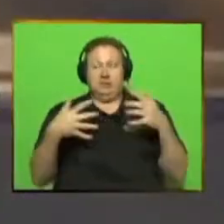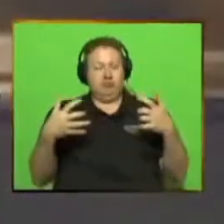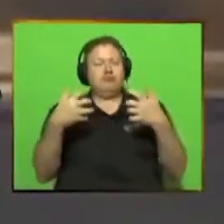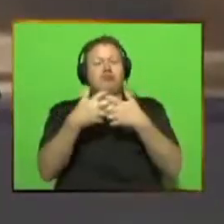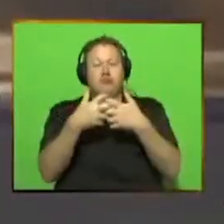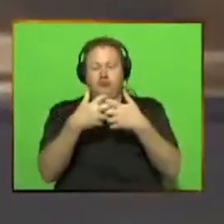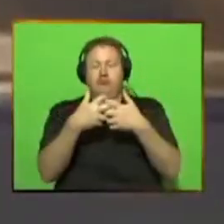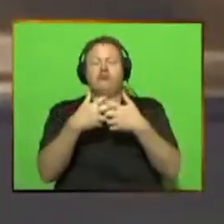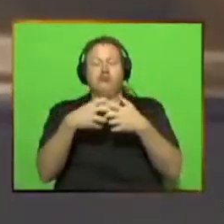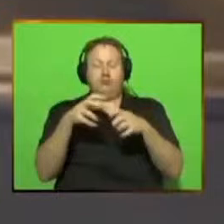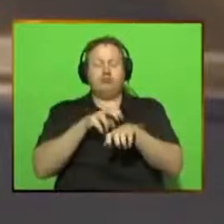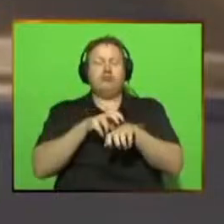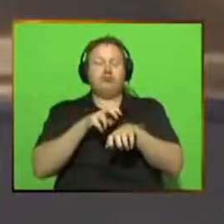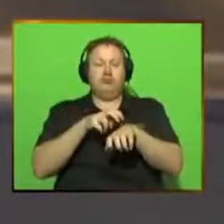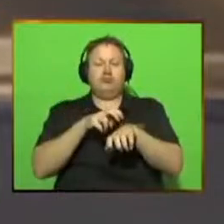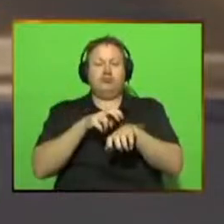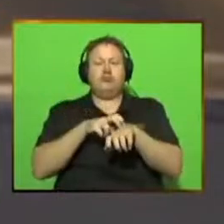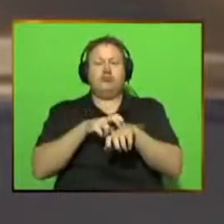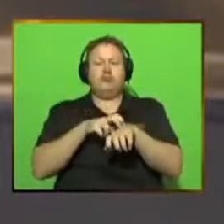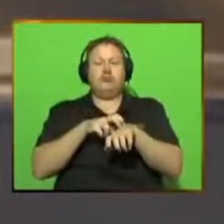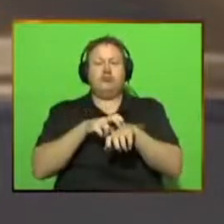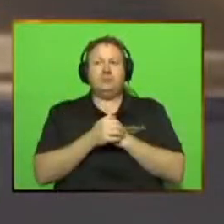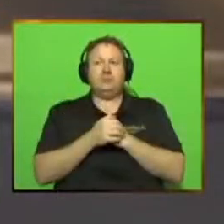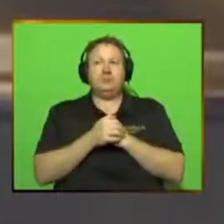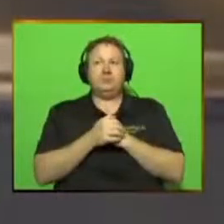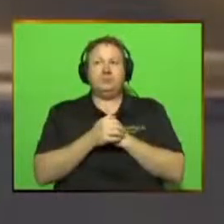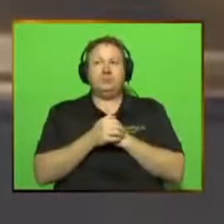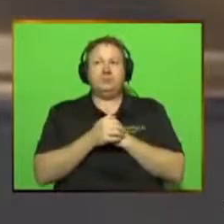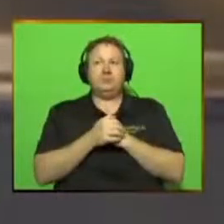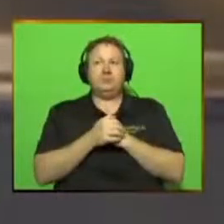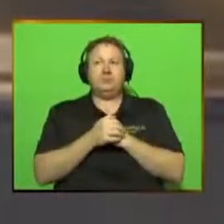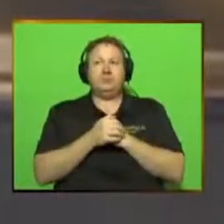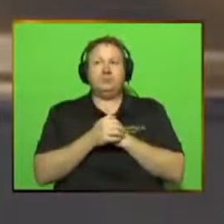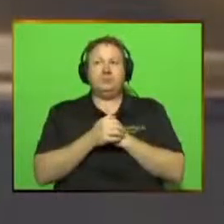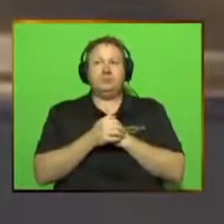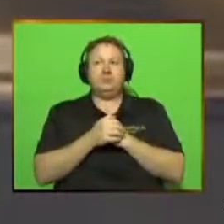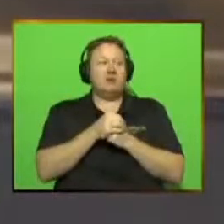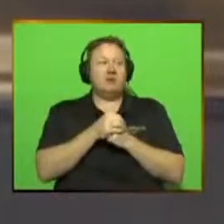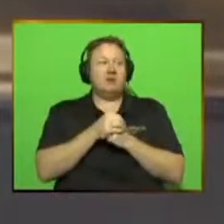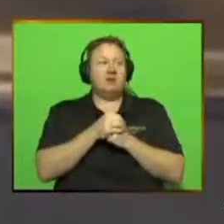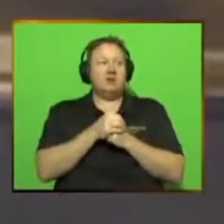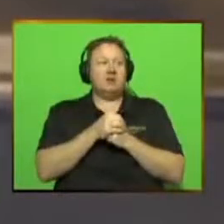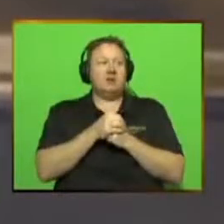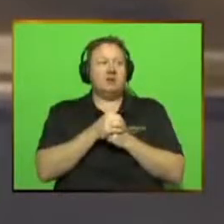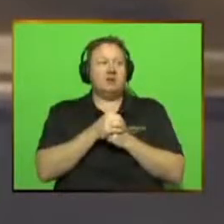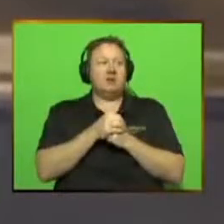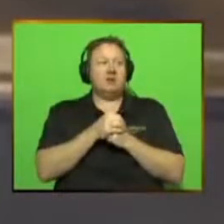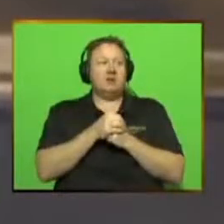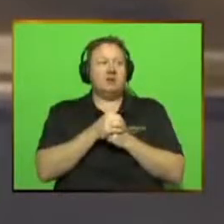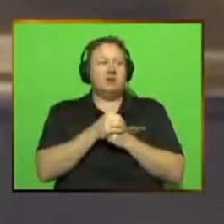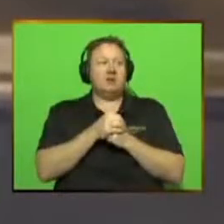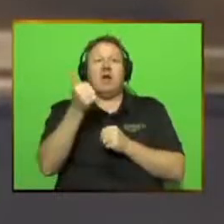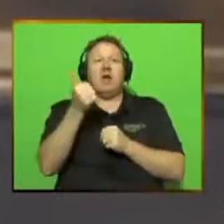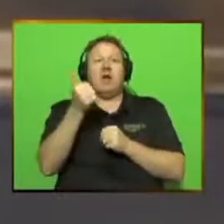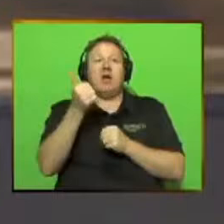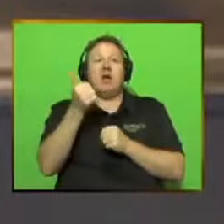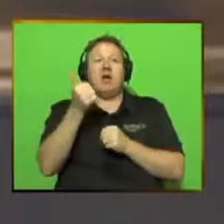complies with the requirements and is valid. Are there other